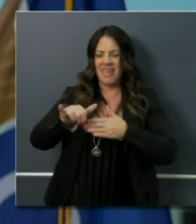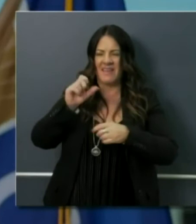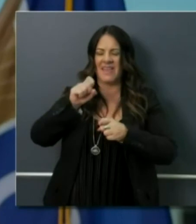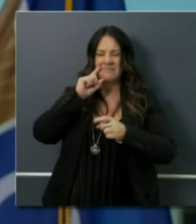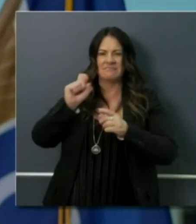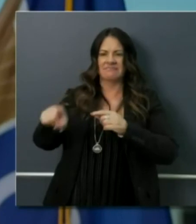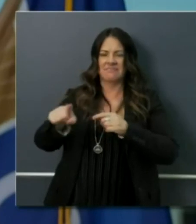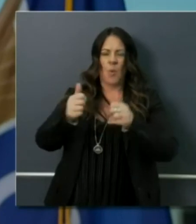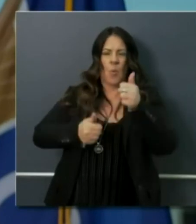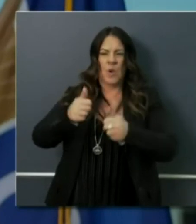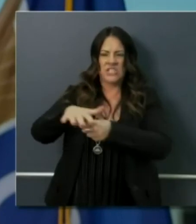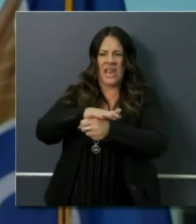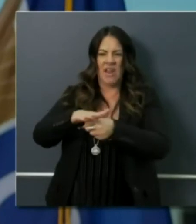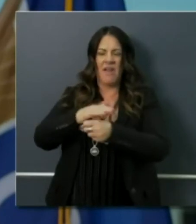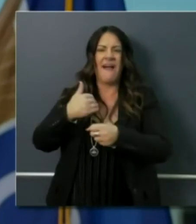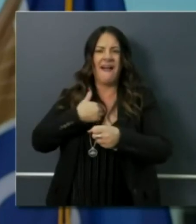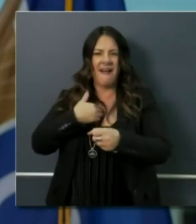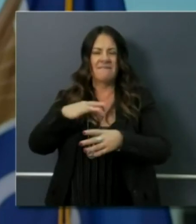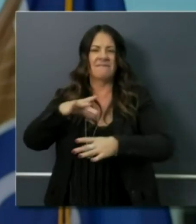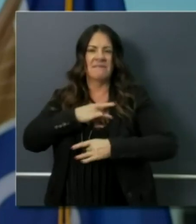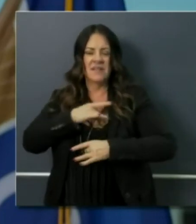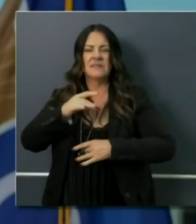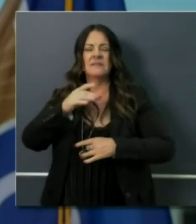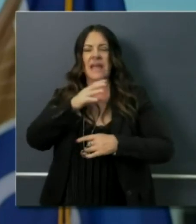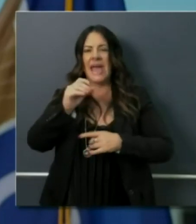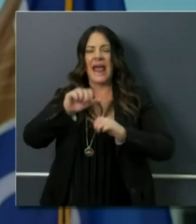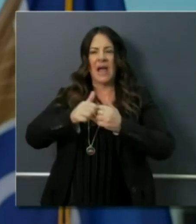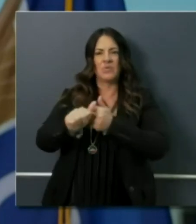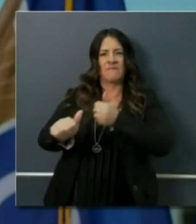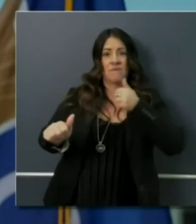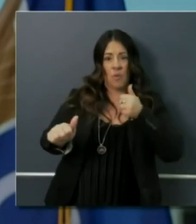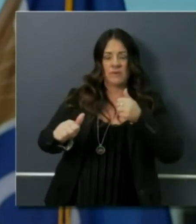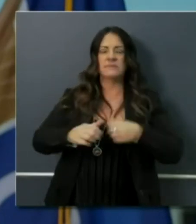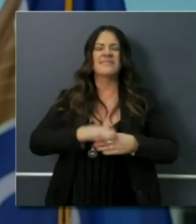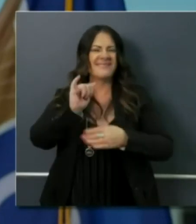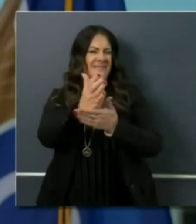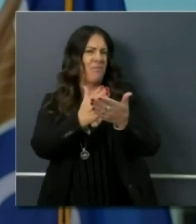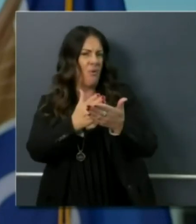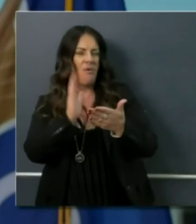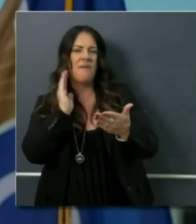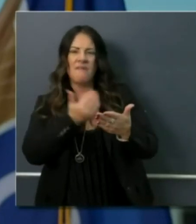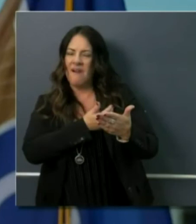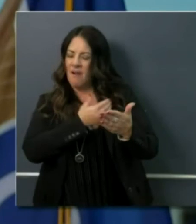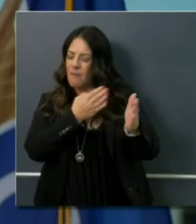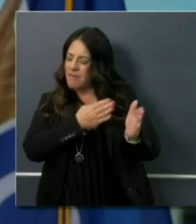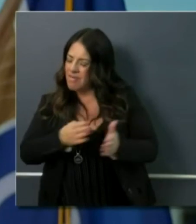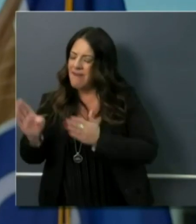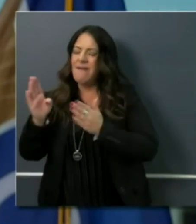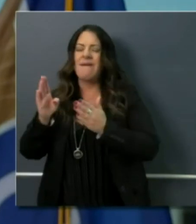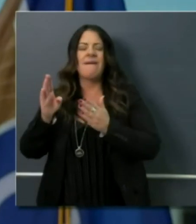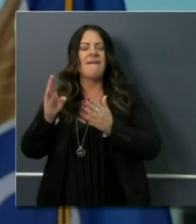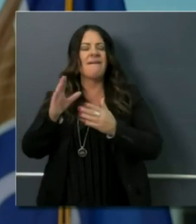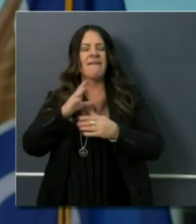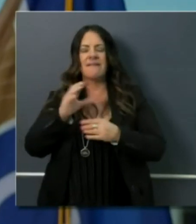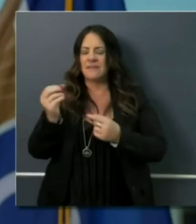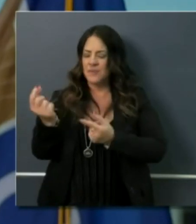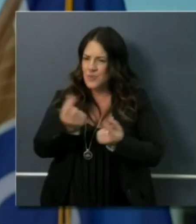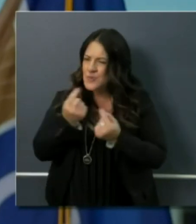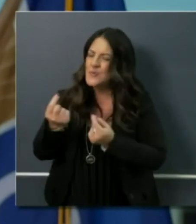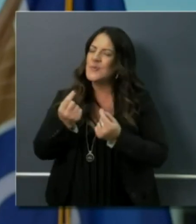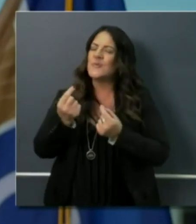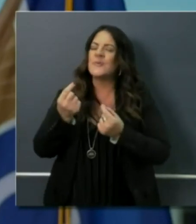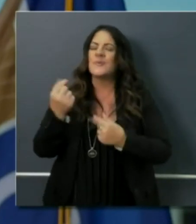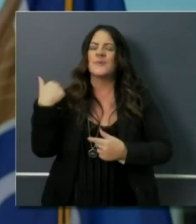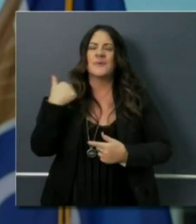to continuing to build that capacity and partnership, and that is also part of the planning exercise